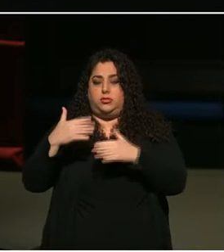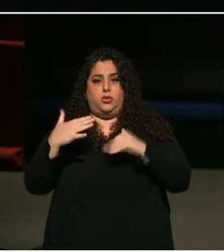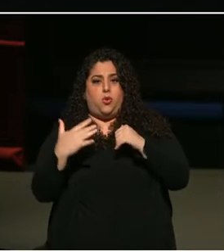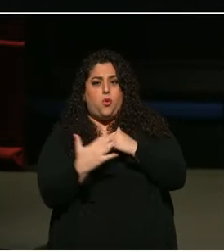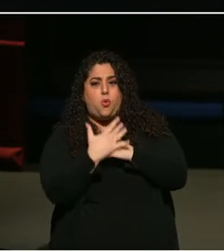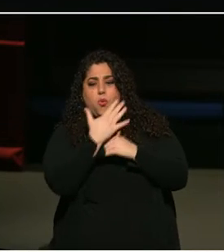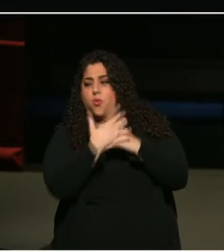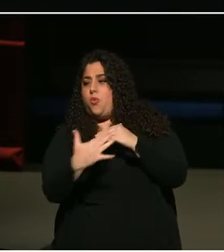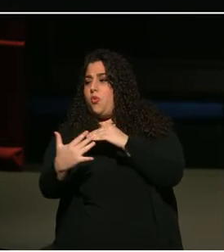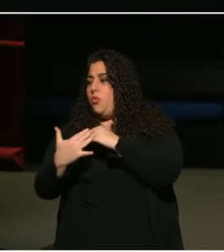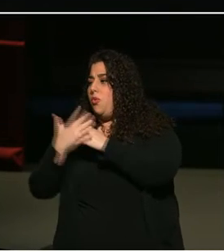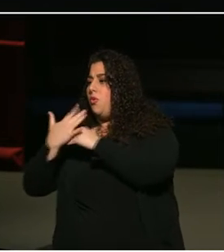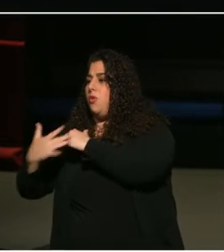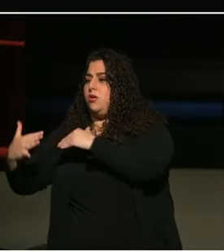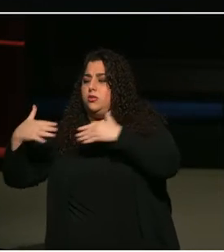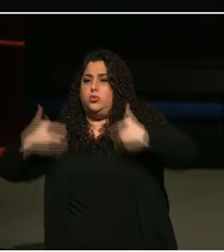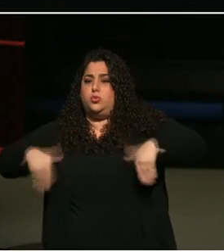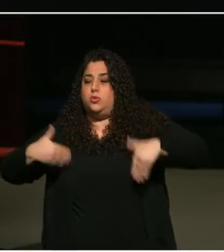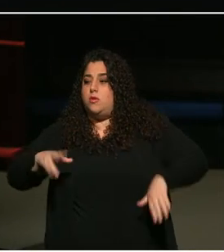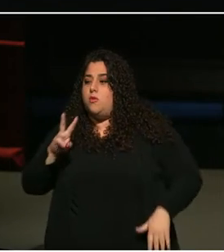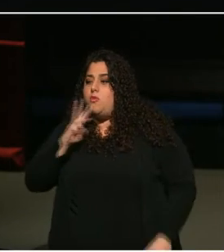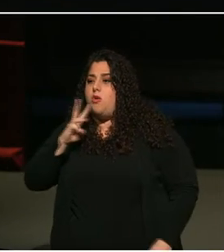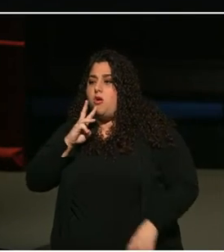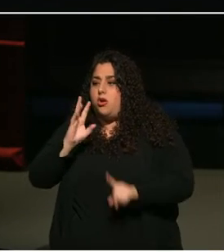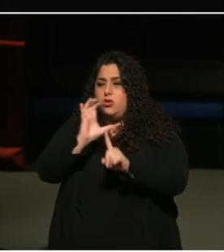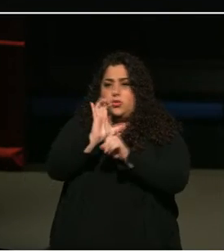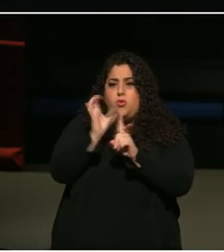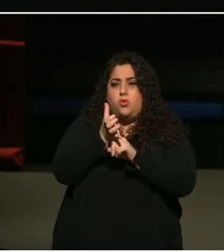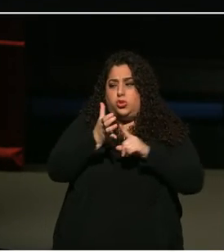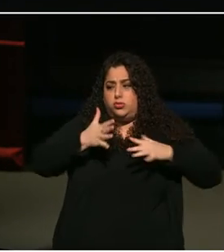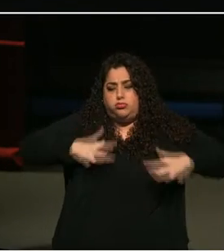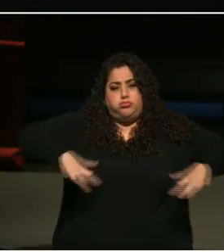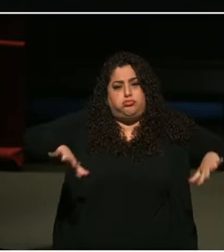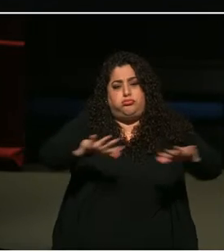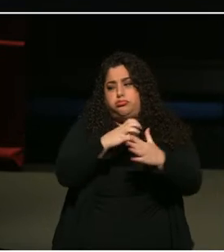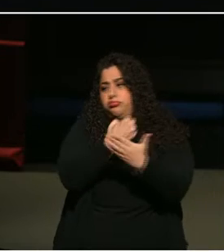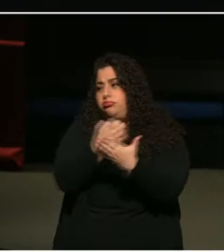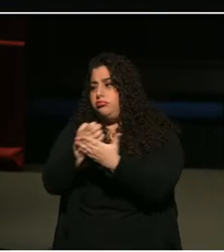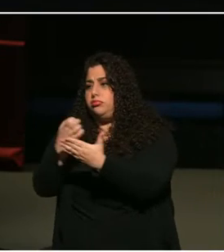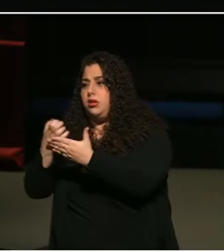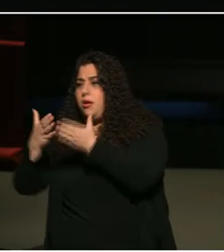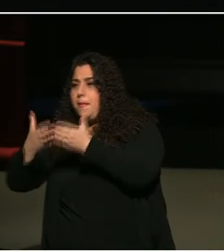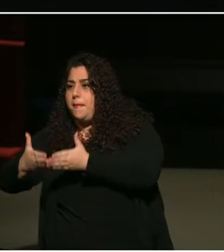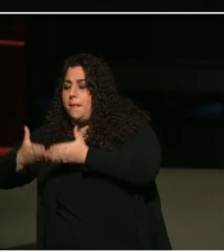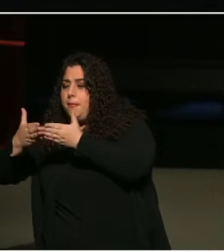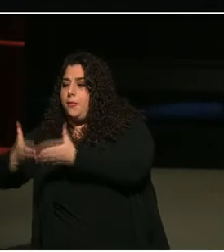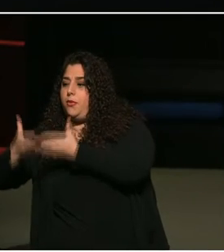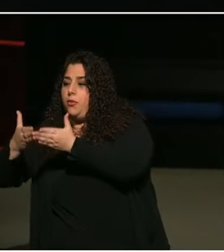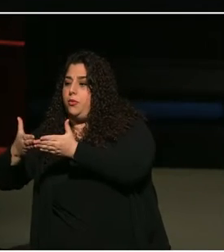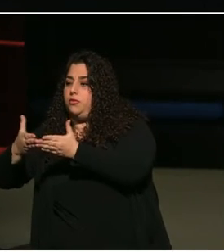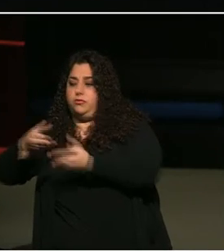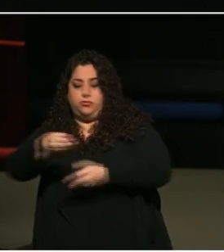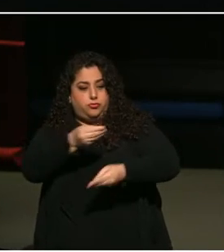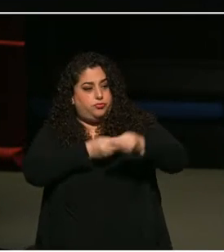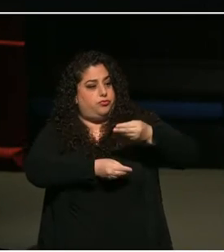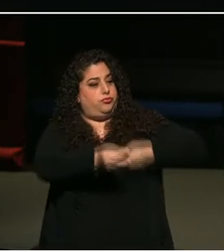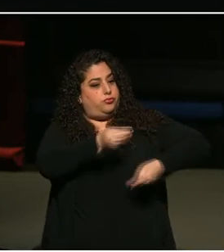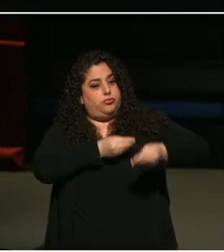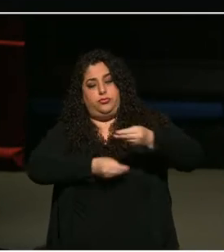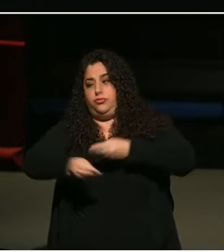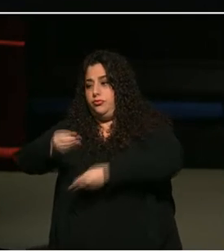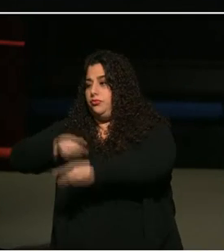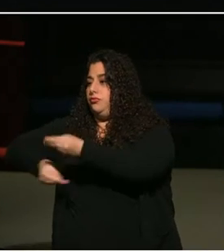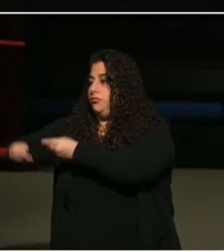villages and a clan and economic trading system that interacted with all Southern California